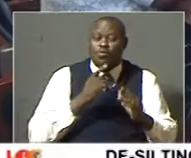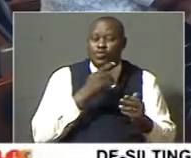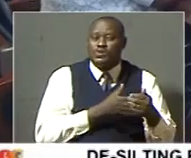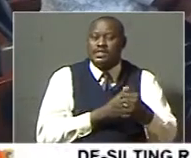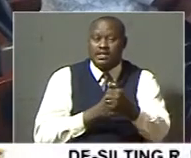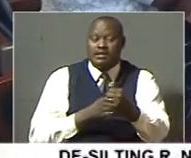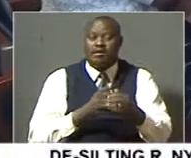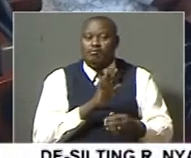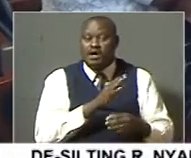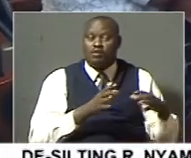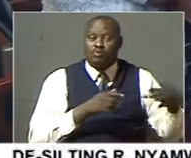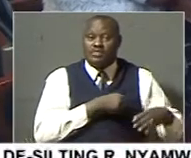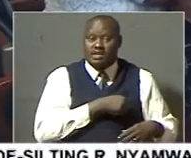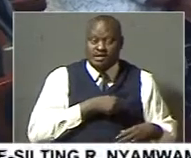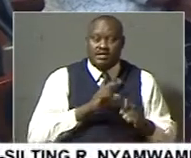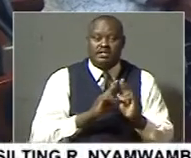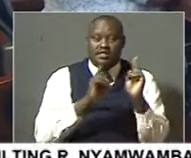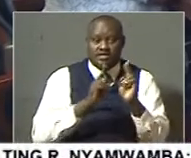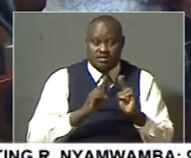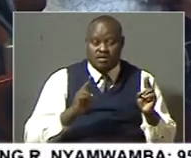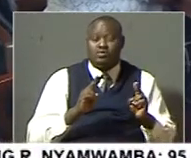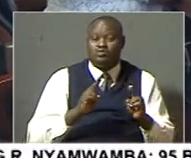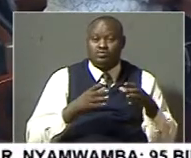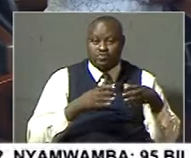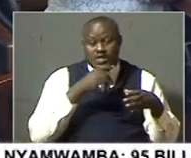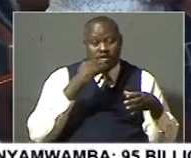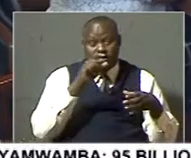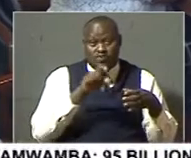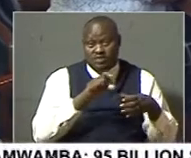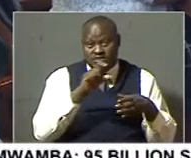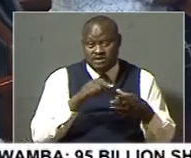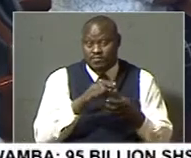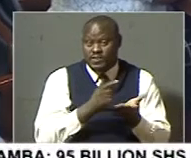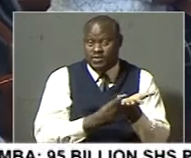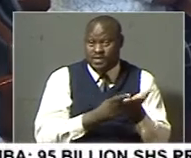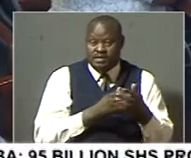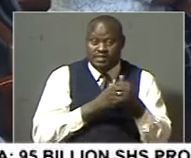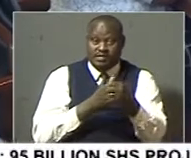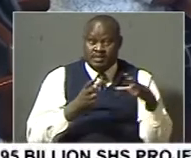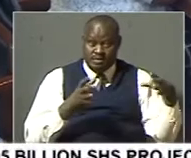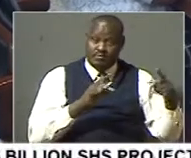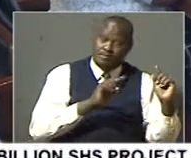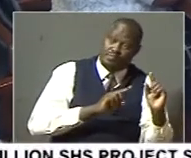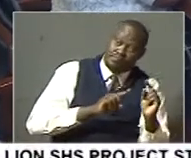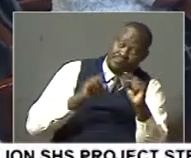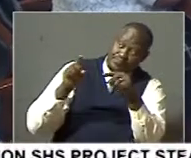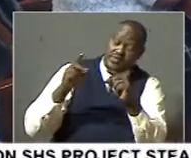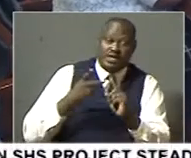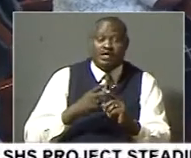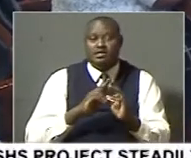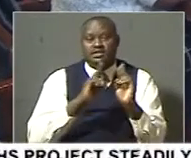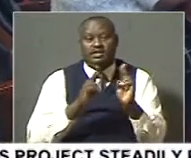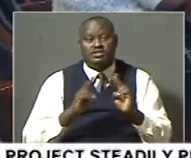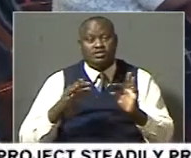of delegation, the International Committee of the Red Cross in Uganda, Zoran Jonanovic, and the International